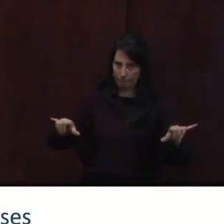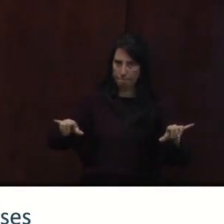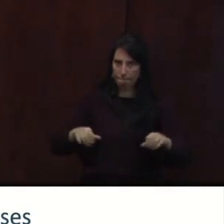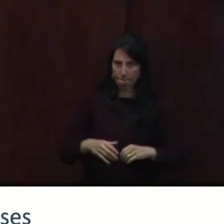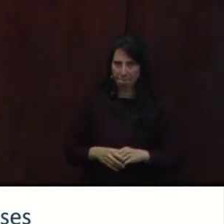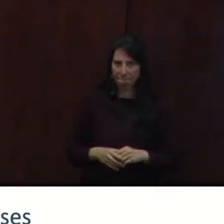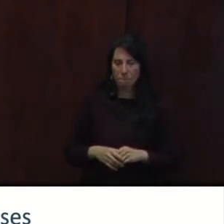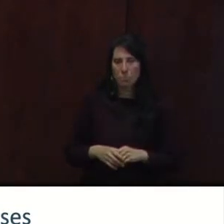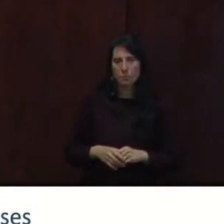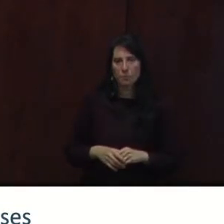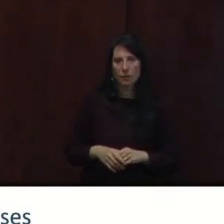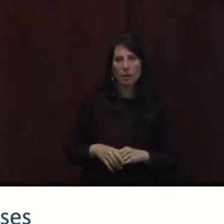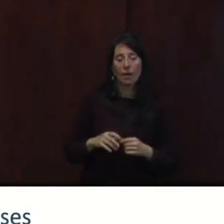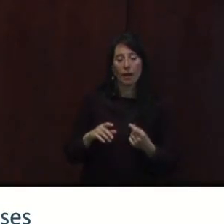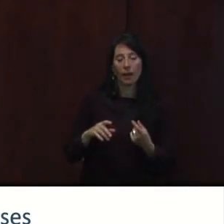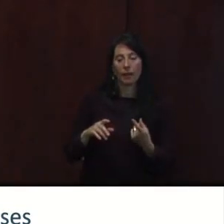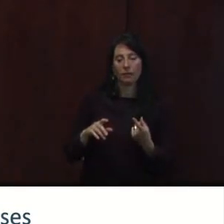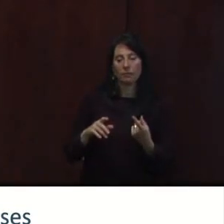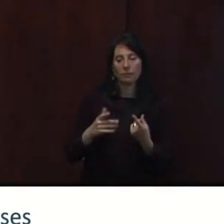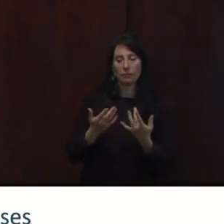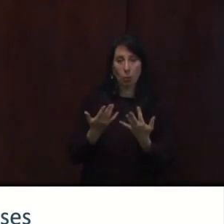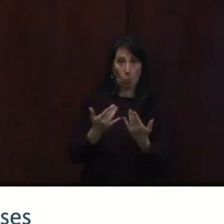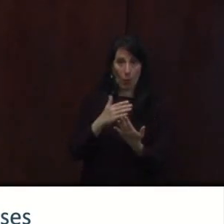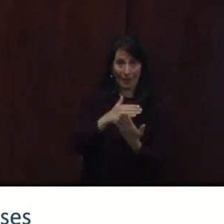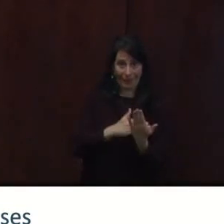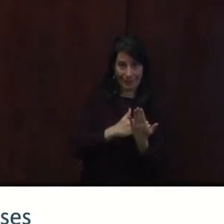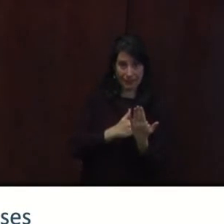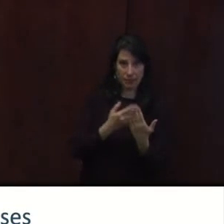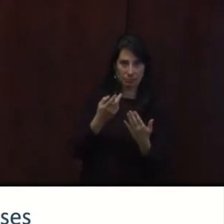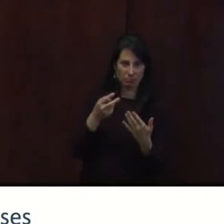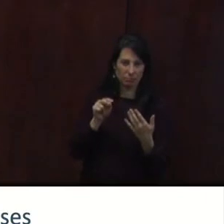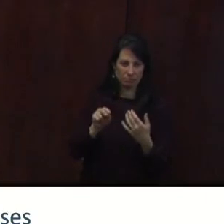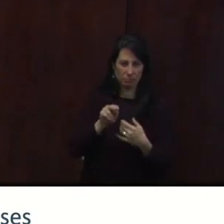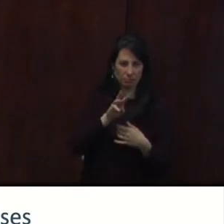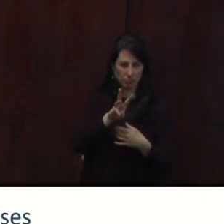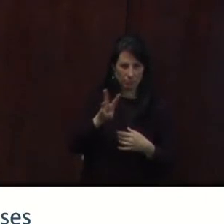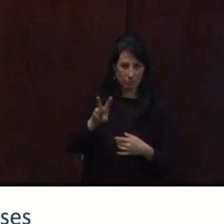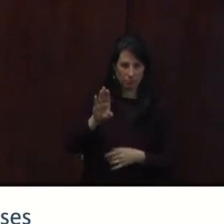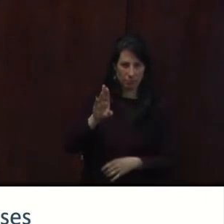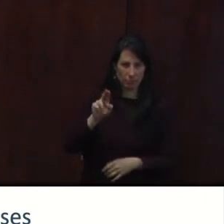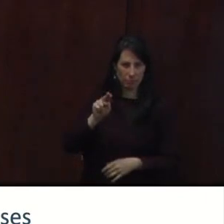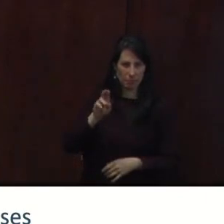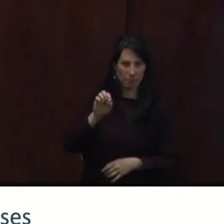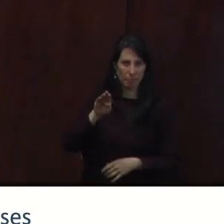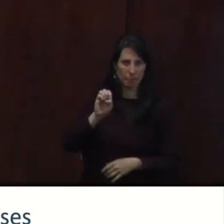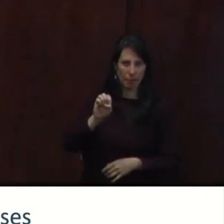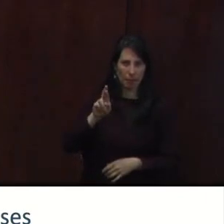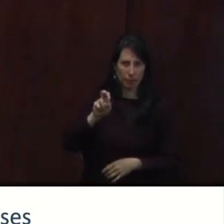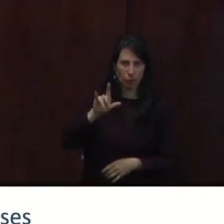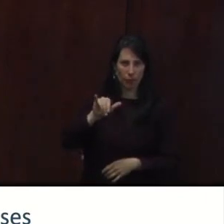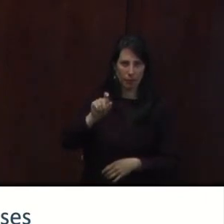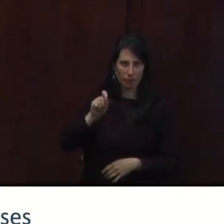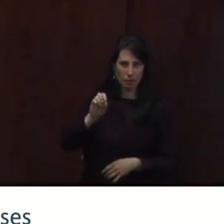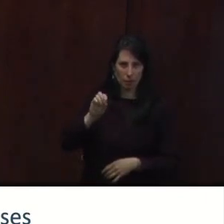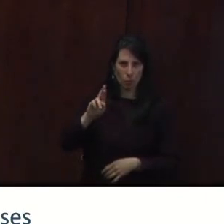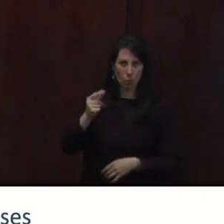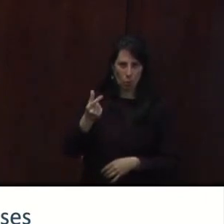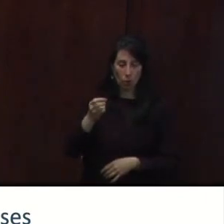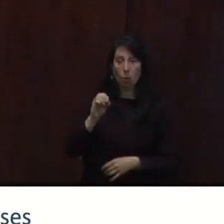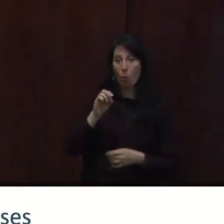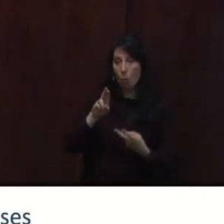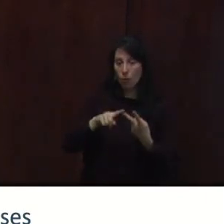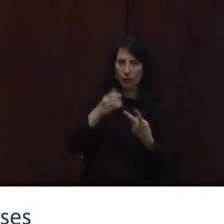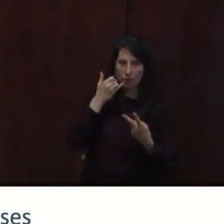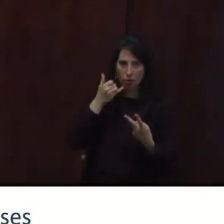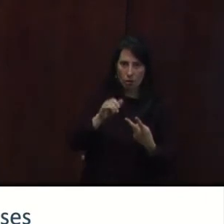wait list when it's launched through Buncombe County, buncombeready.org, or by calling 250-5000. So